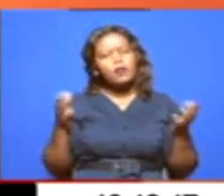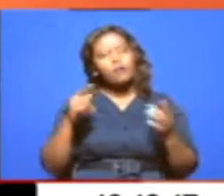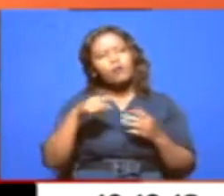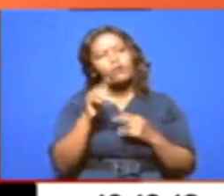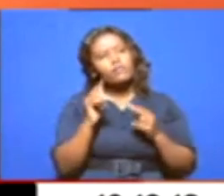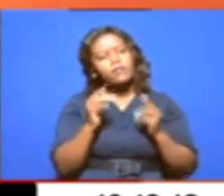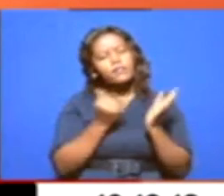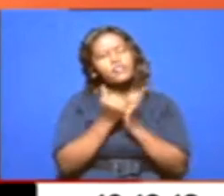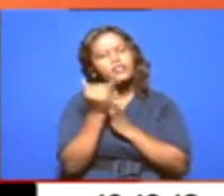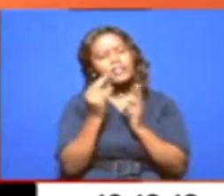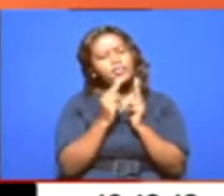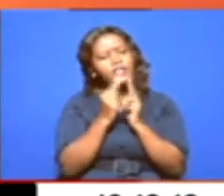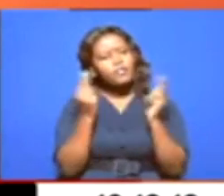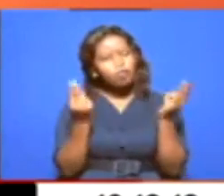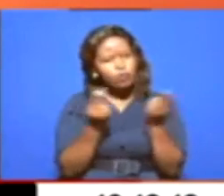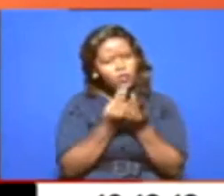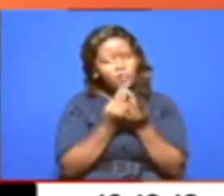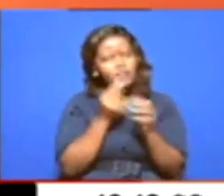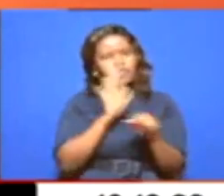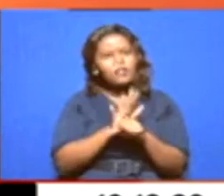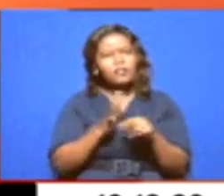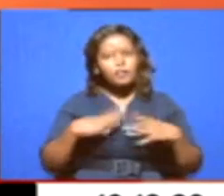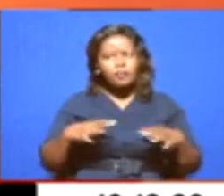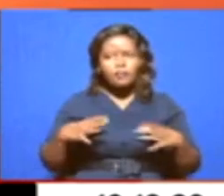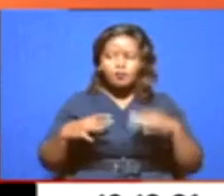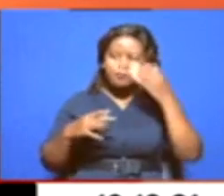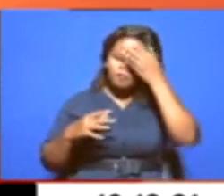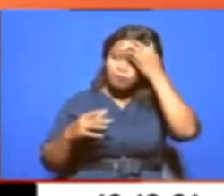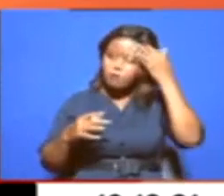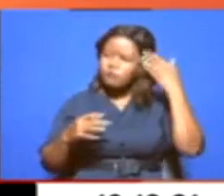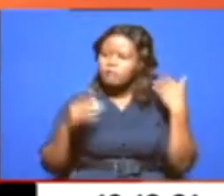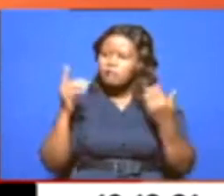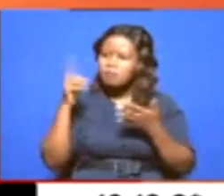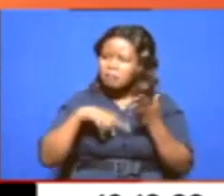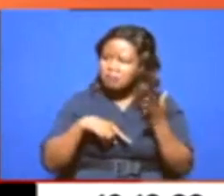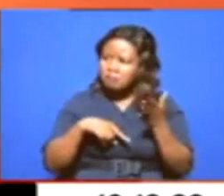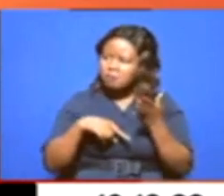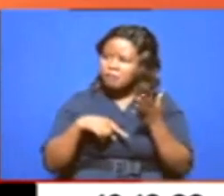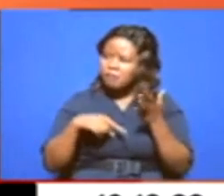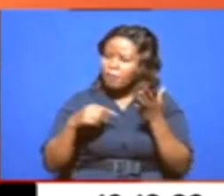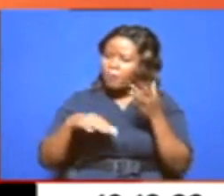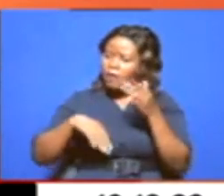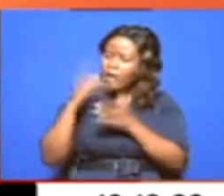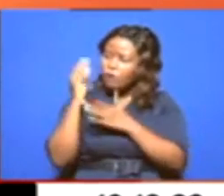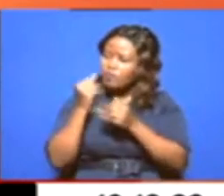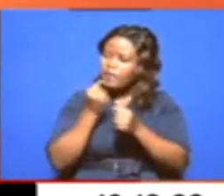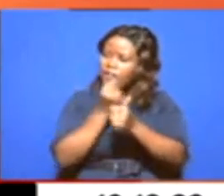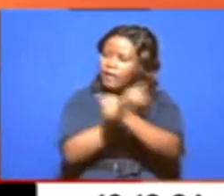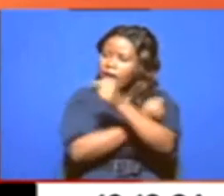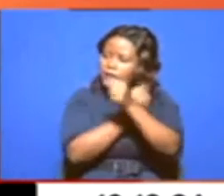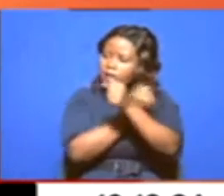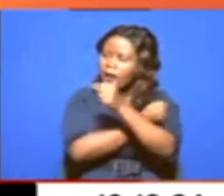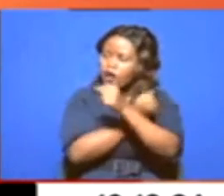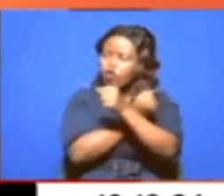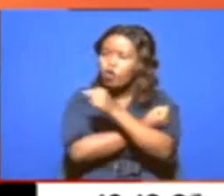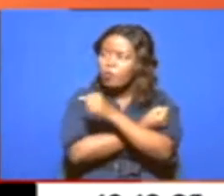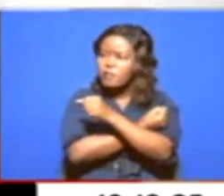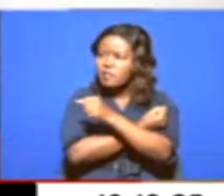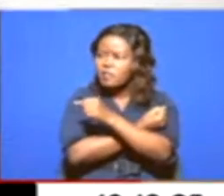doing, and many people at times have forgotten, is that outside of doping, which is what they are known for,